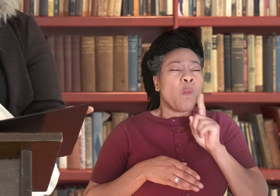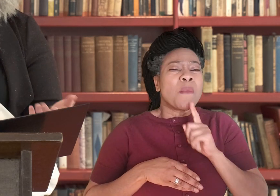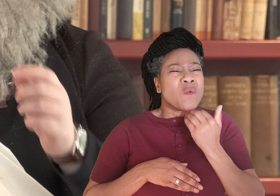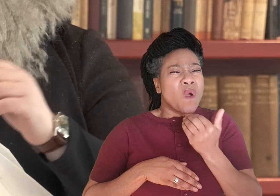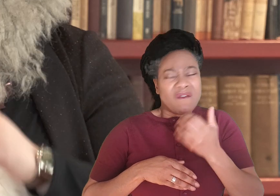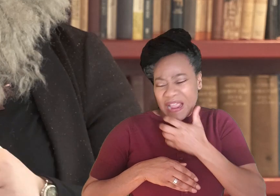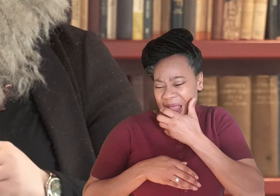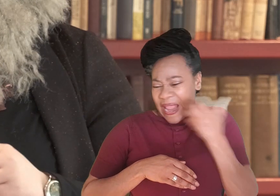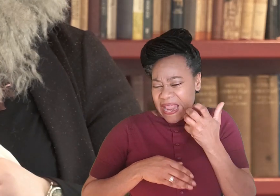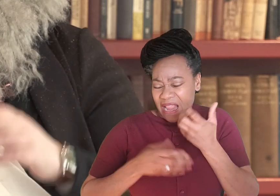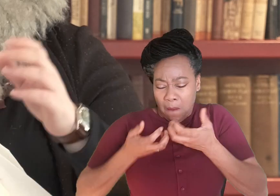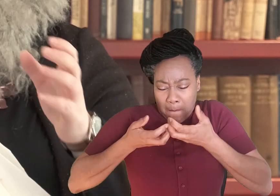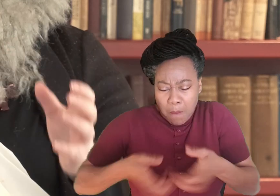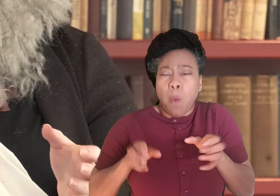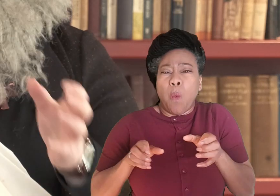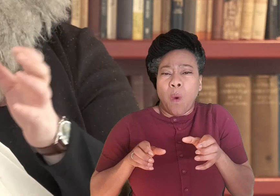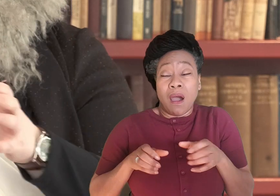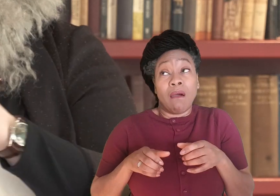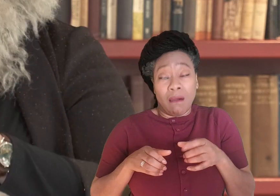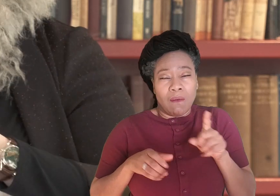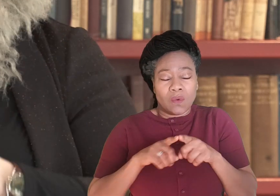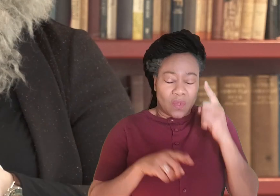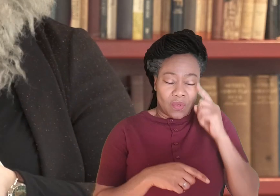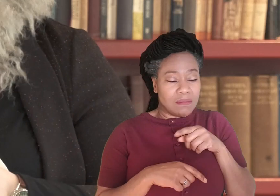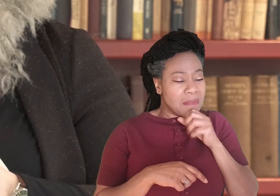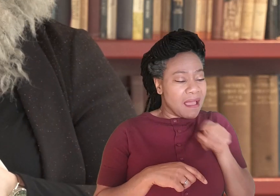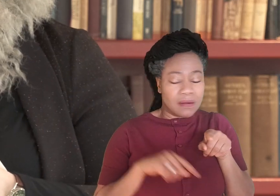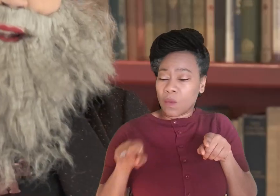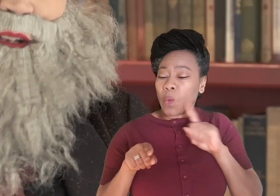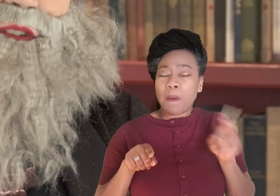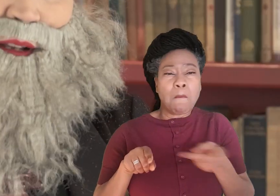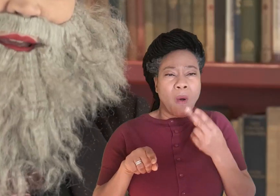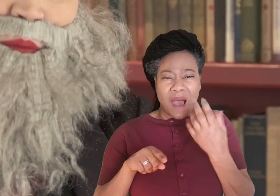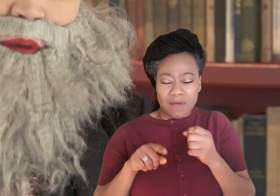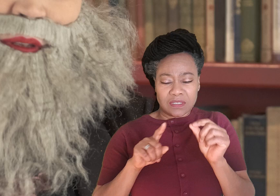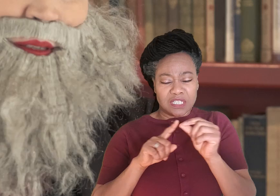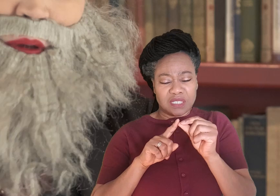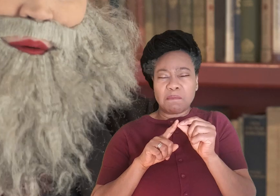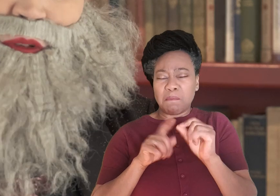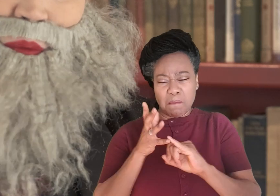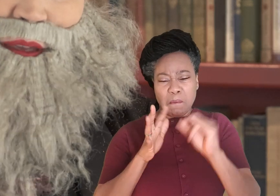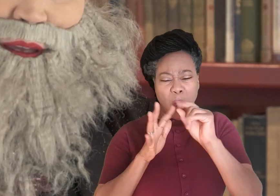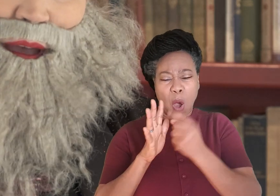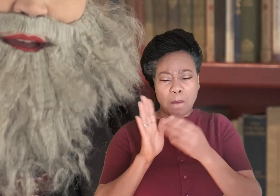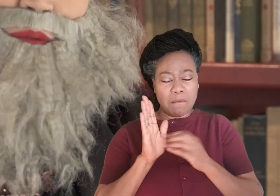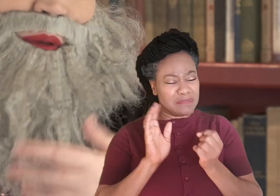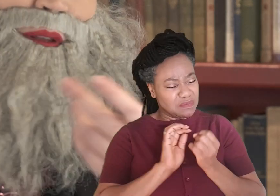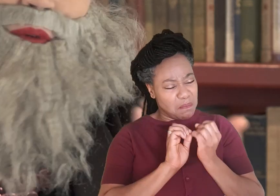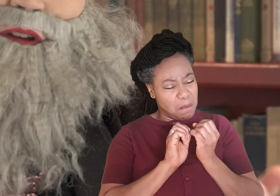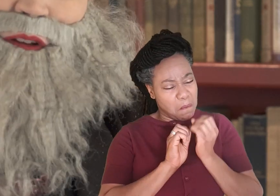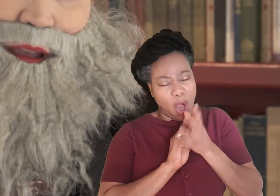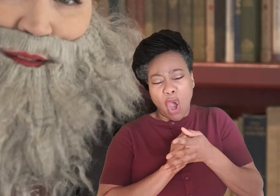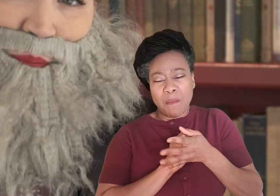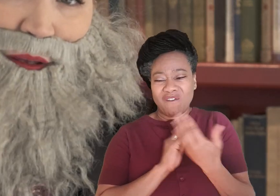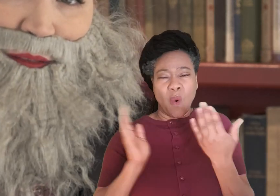it out. They also thought that both men and women produce sperm. Naturally, women's sperm was weaker and women